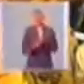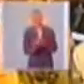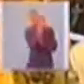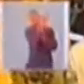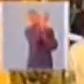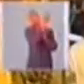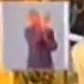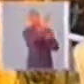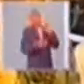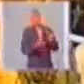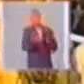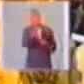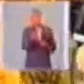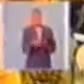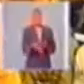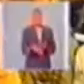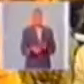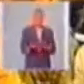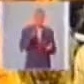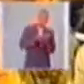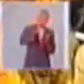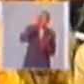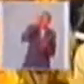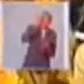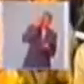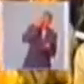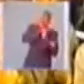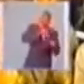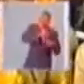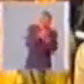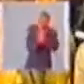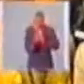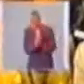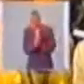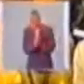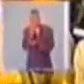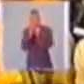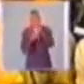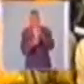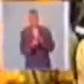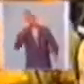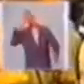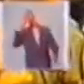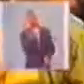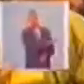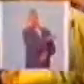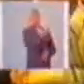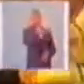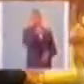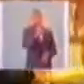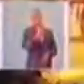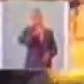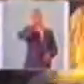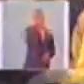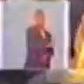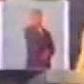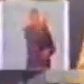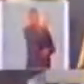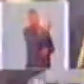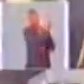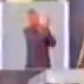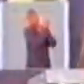of you this one tie tight no pa and pass we adwuma so ye dan enye ye. Oh, save yourself from this crooked generation. Johu every na ma